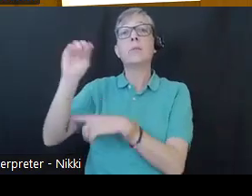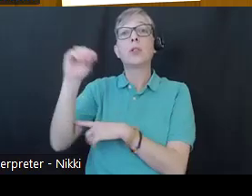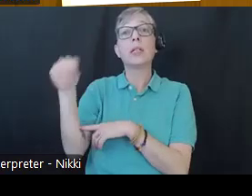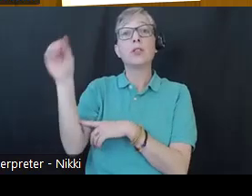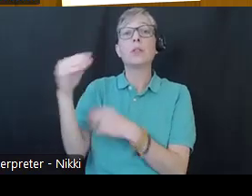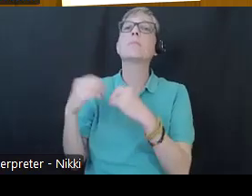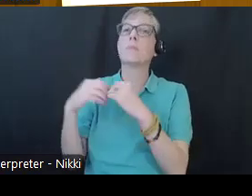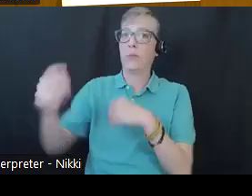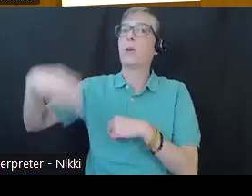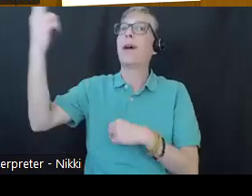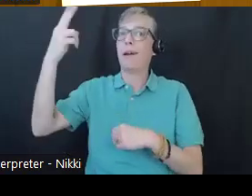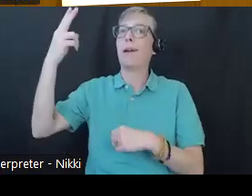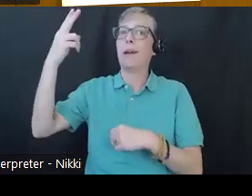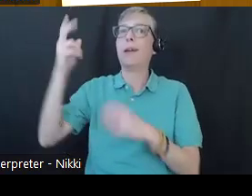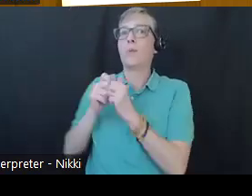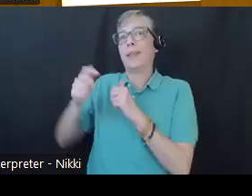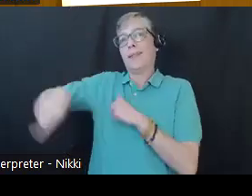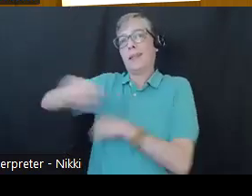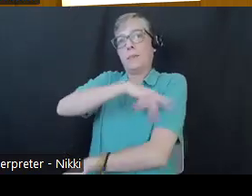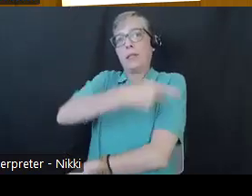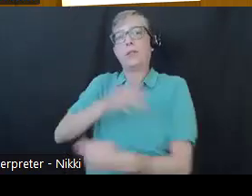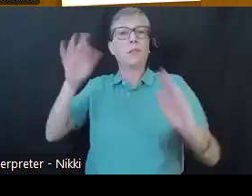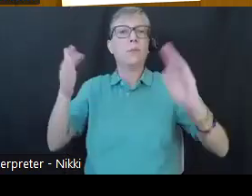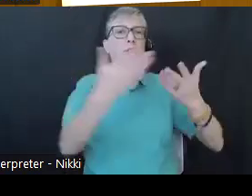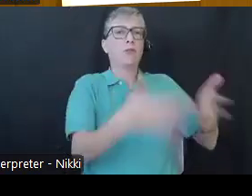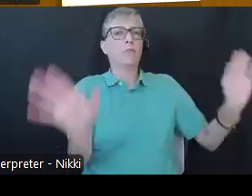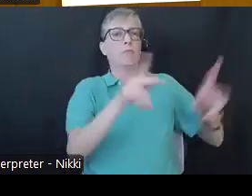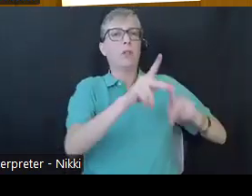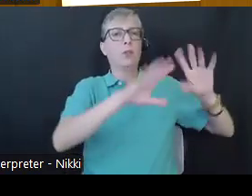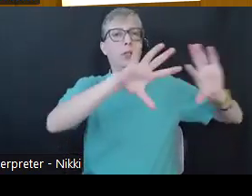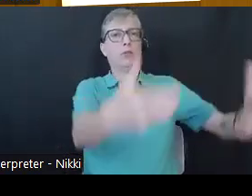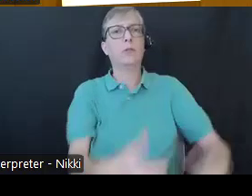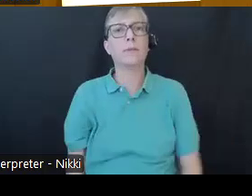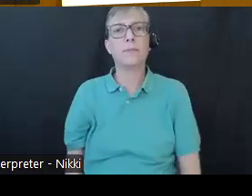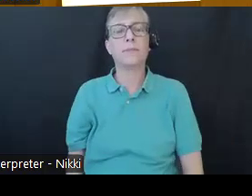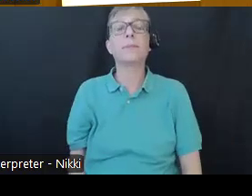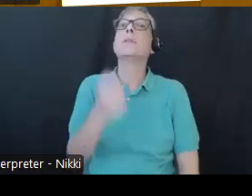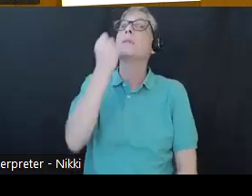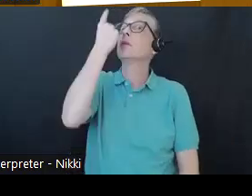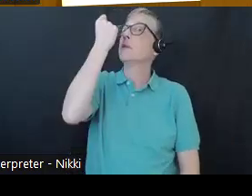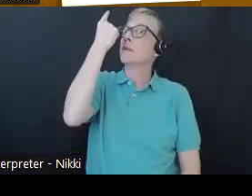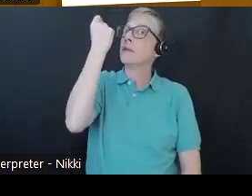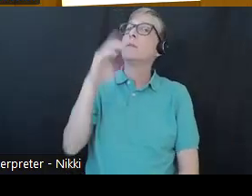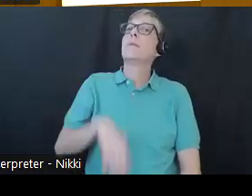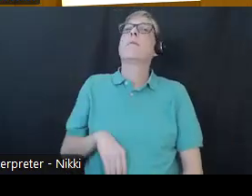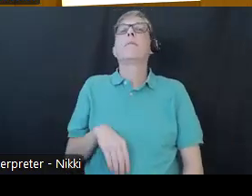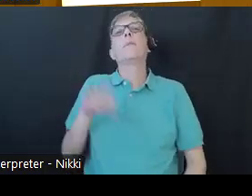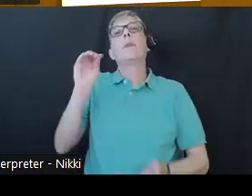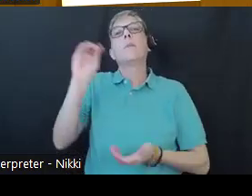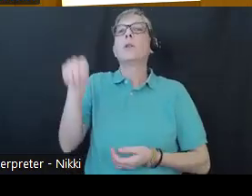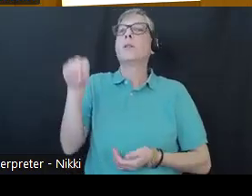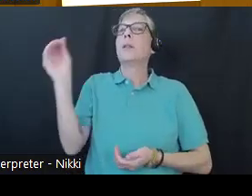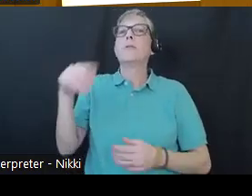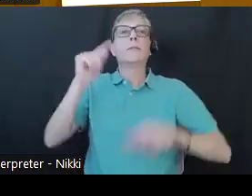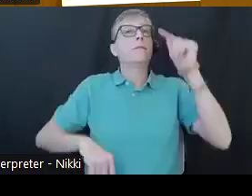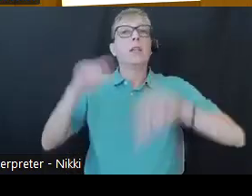there. But the rates really vary across studies. Even now, this current data was pulled